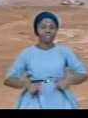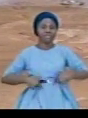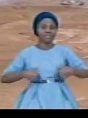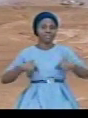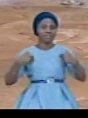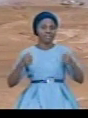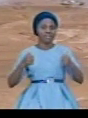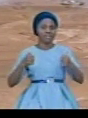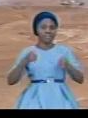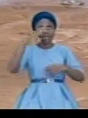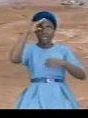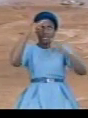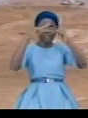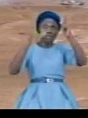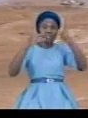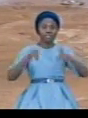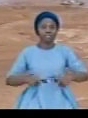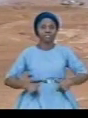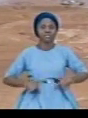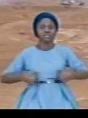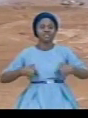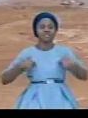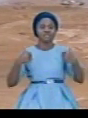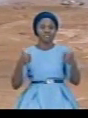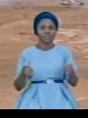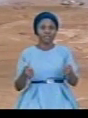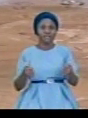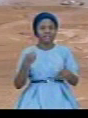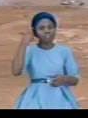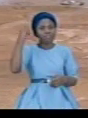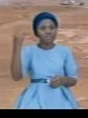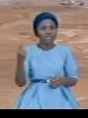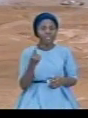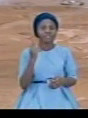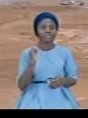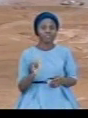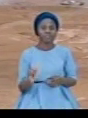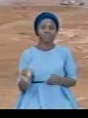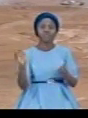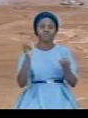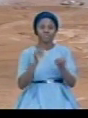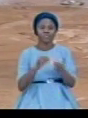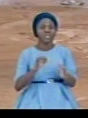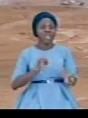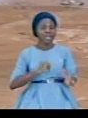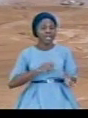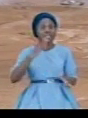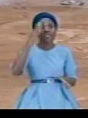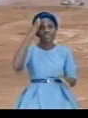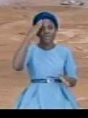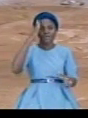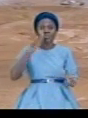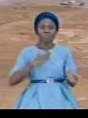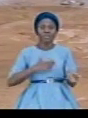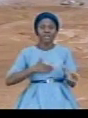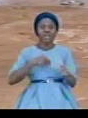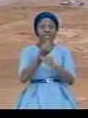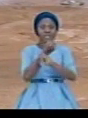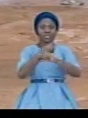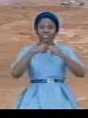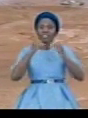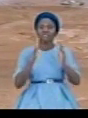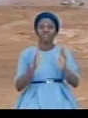liveth, he liveth forevermore. I know my my Savior liveth. I know